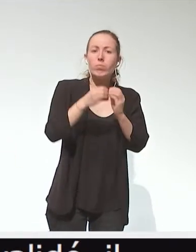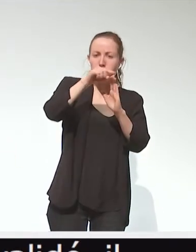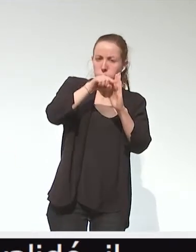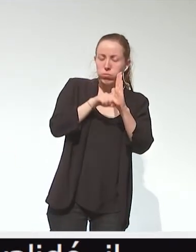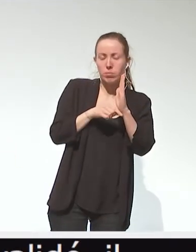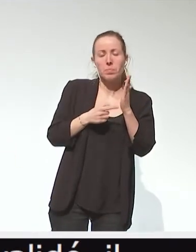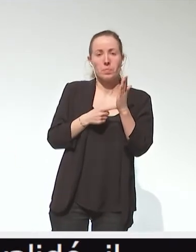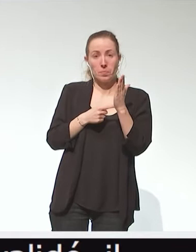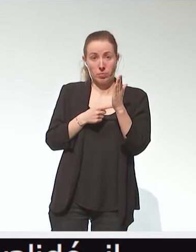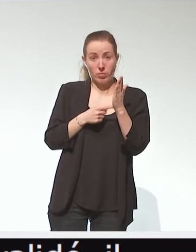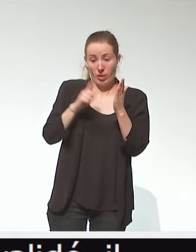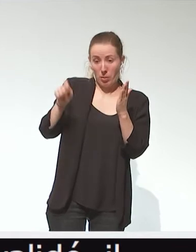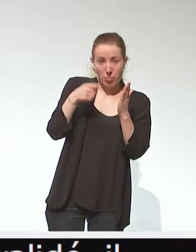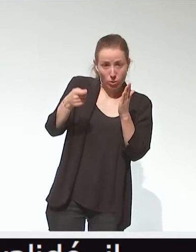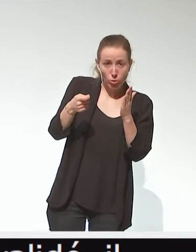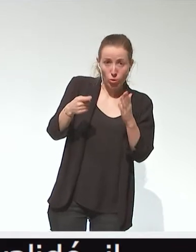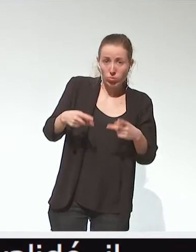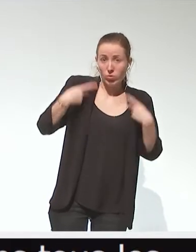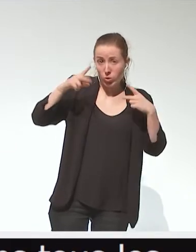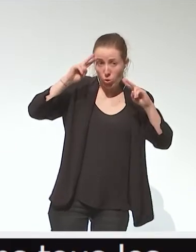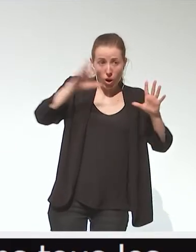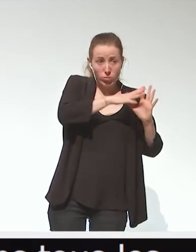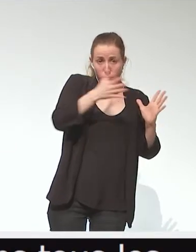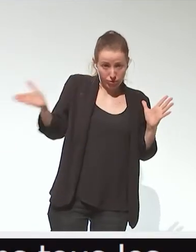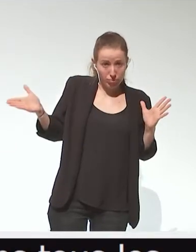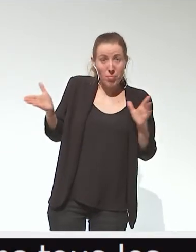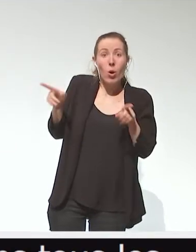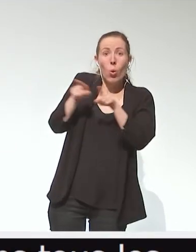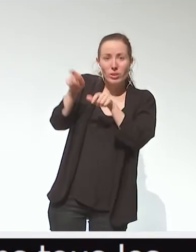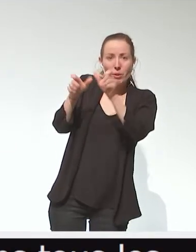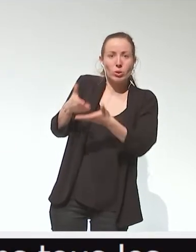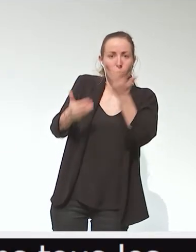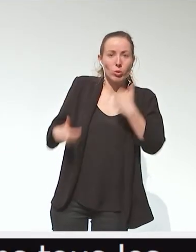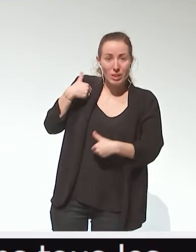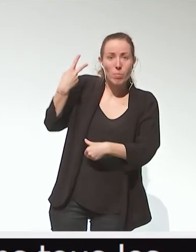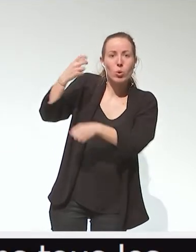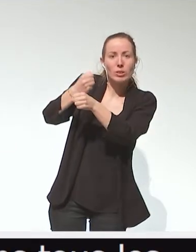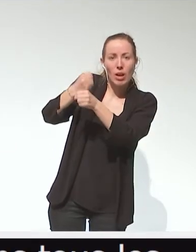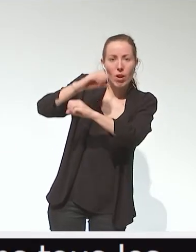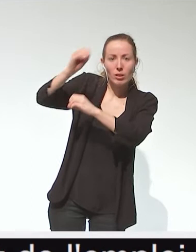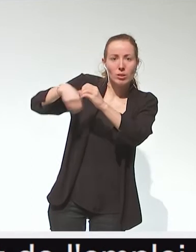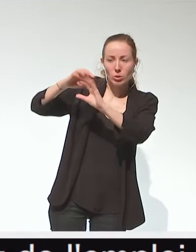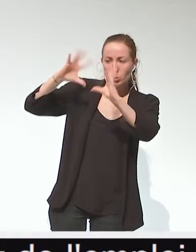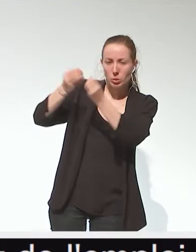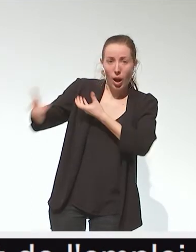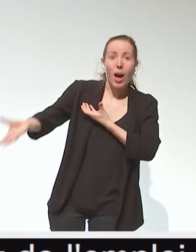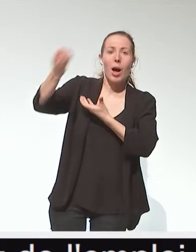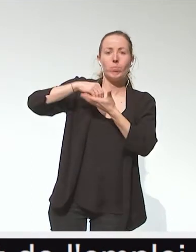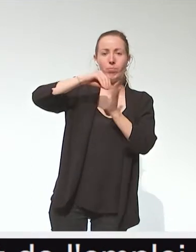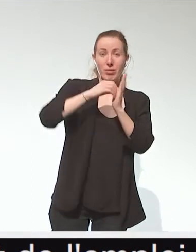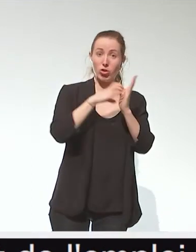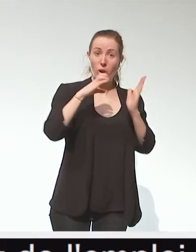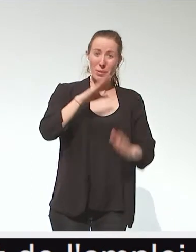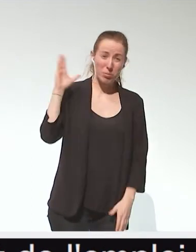every area of life, particularly employment. Employment in connection with PWDs.